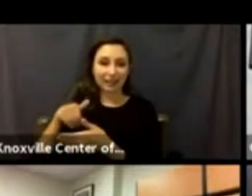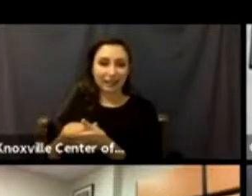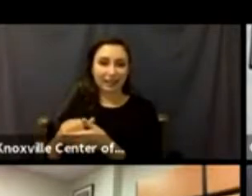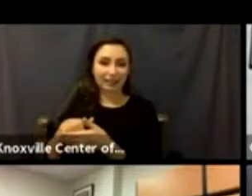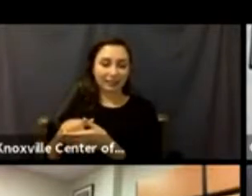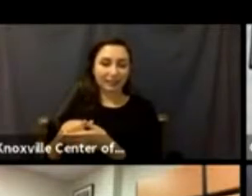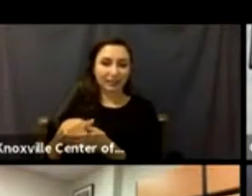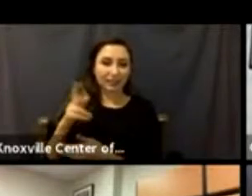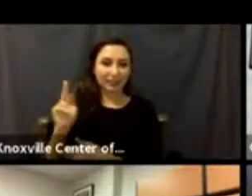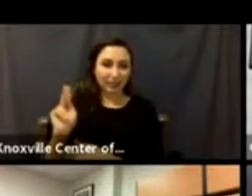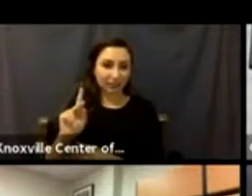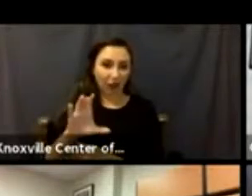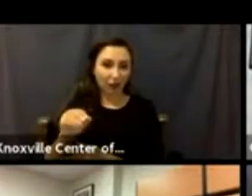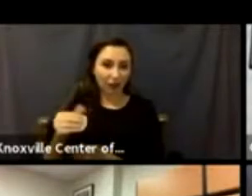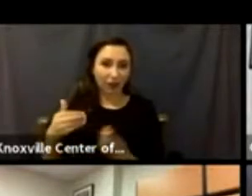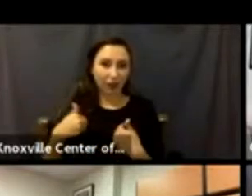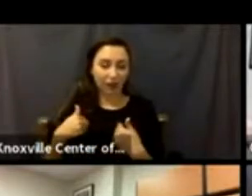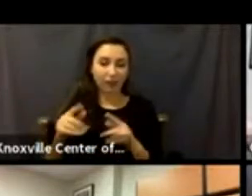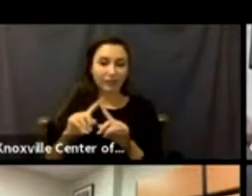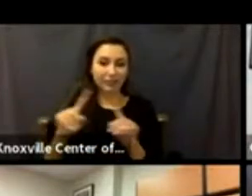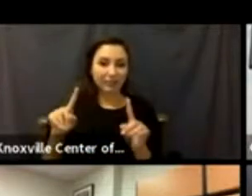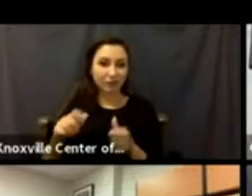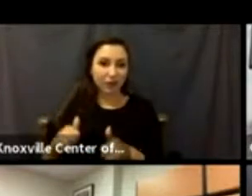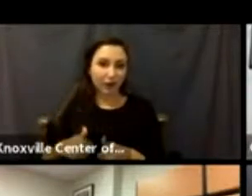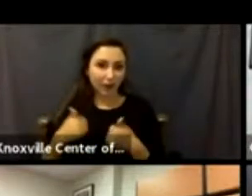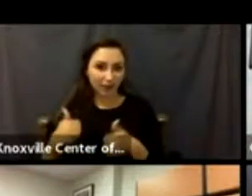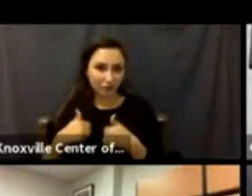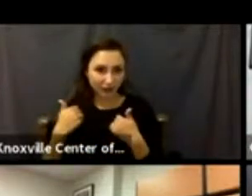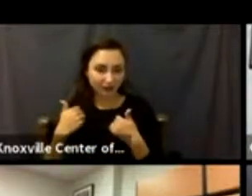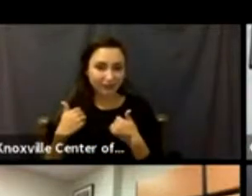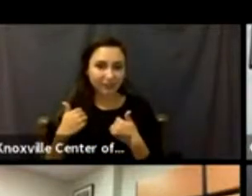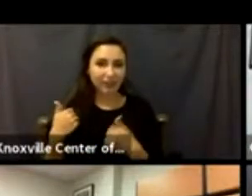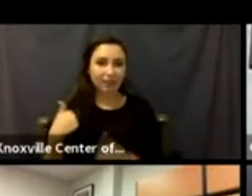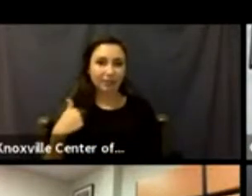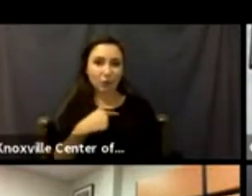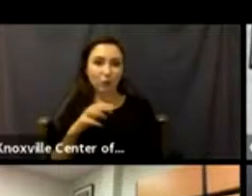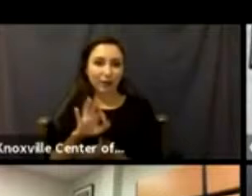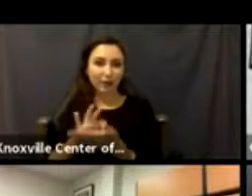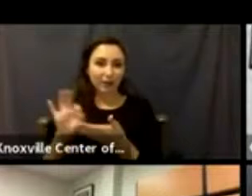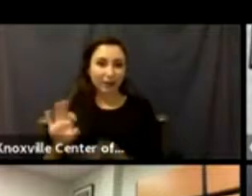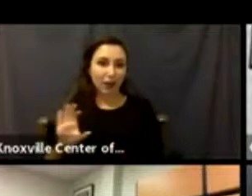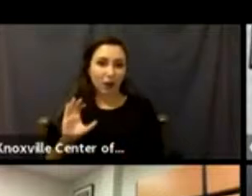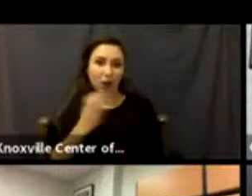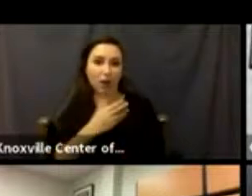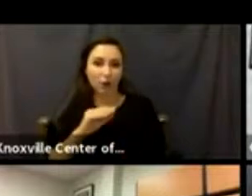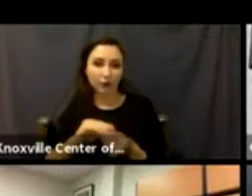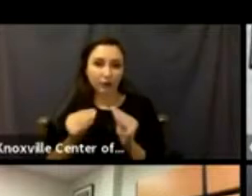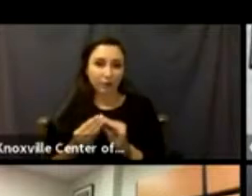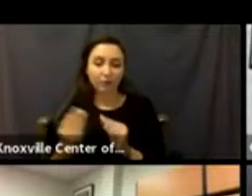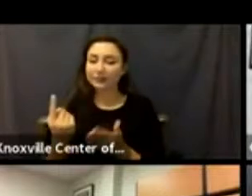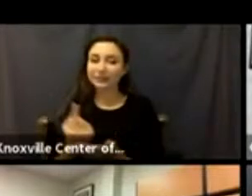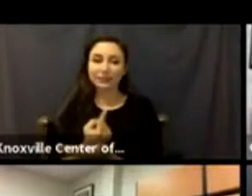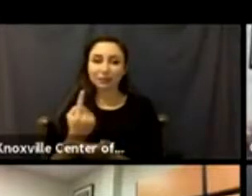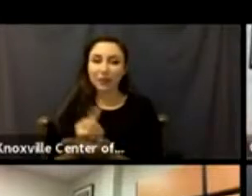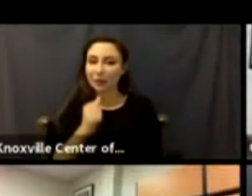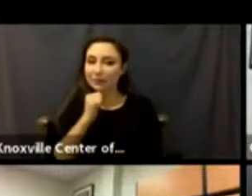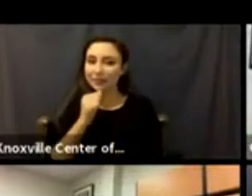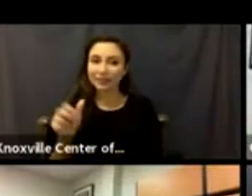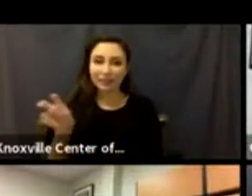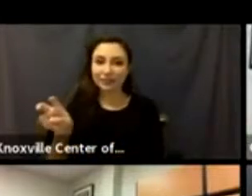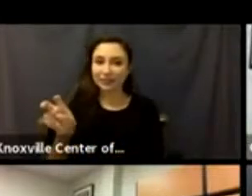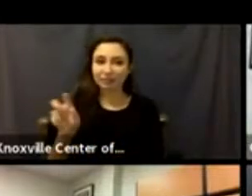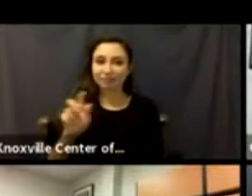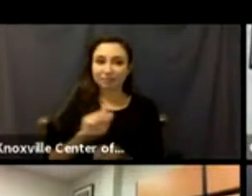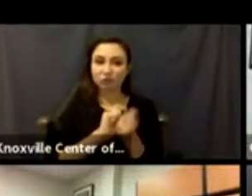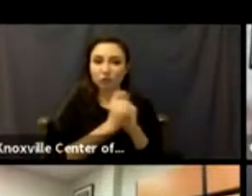that have a different county or a different address that we count in our numbers, but sometimes that doesn't translate into the state's